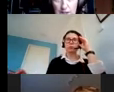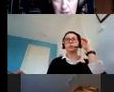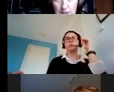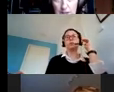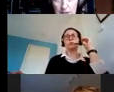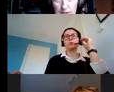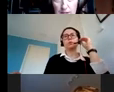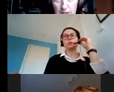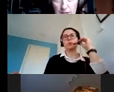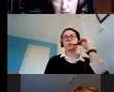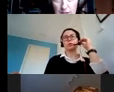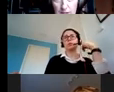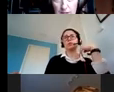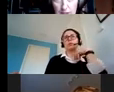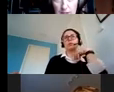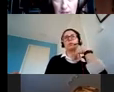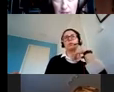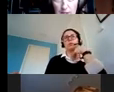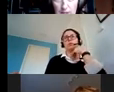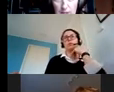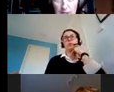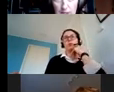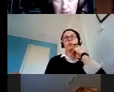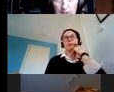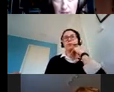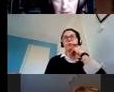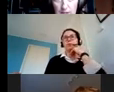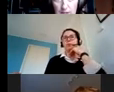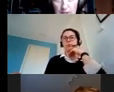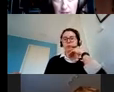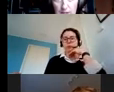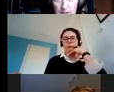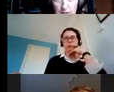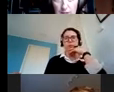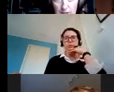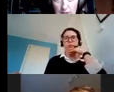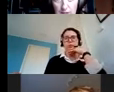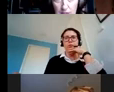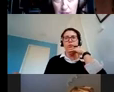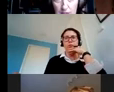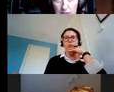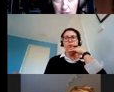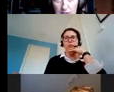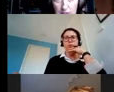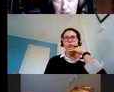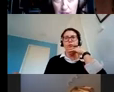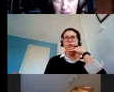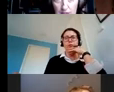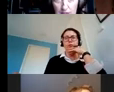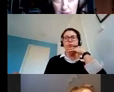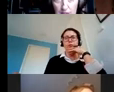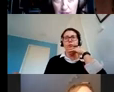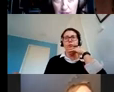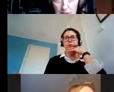bulk of case law from the European Court of Human Rights, which tell us